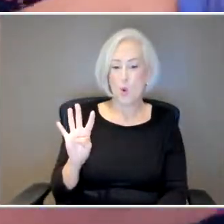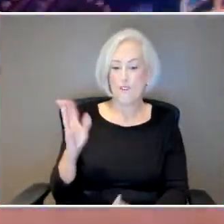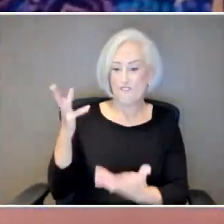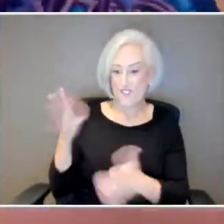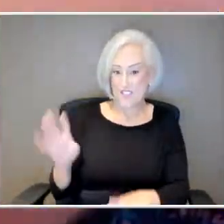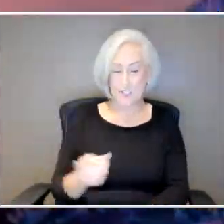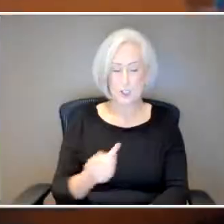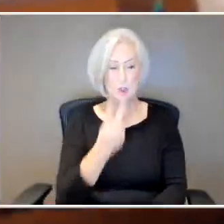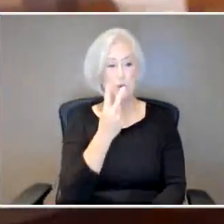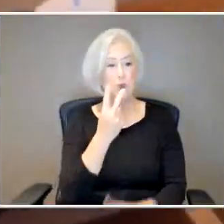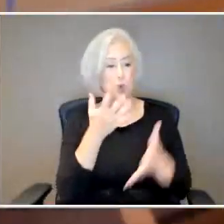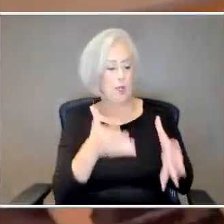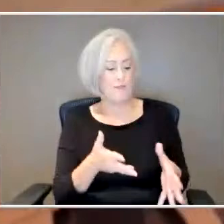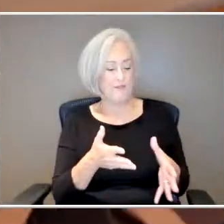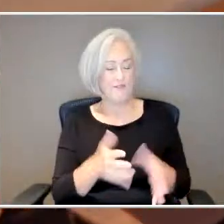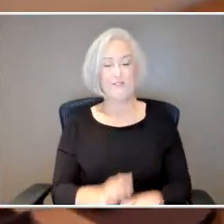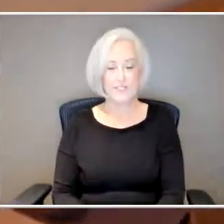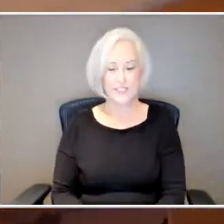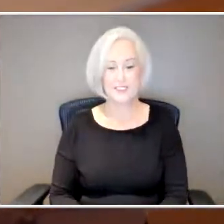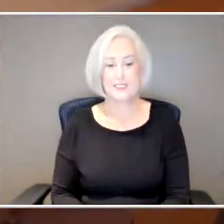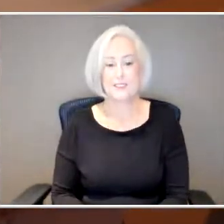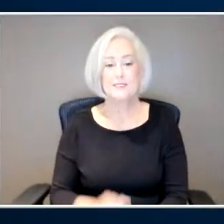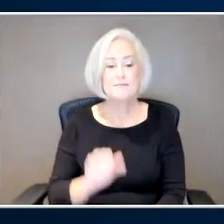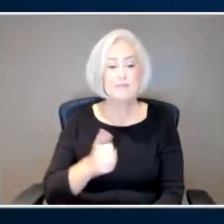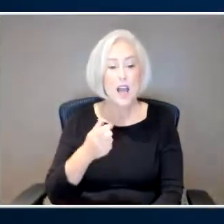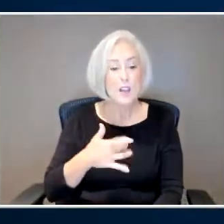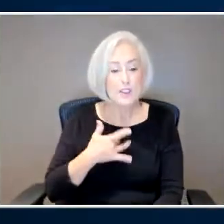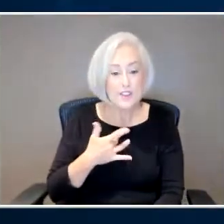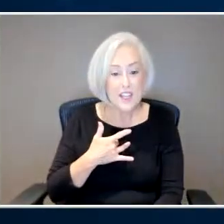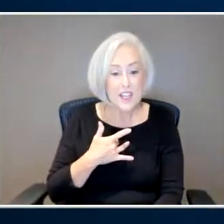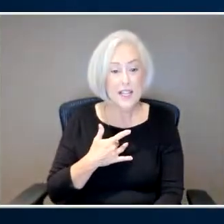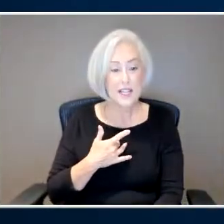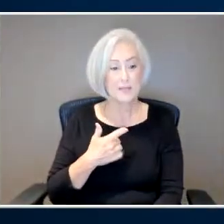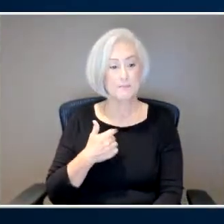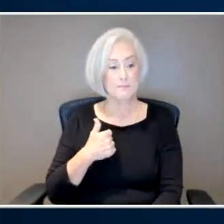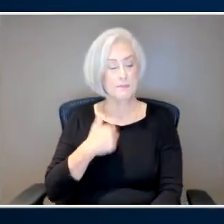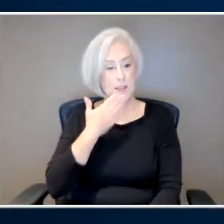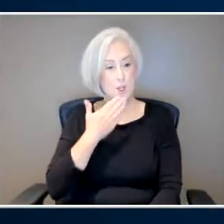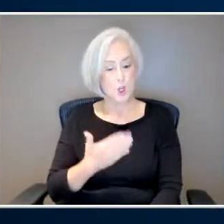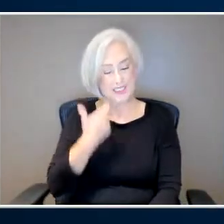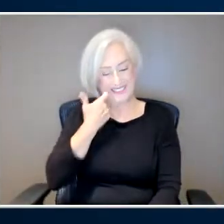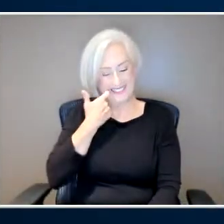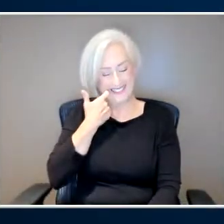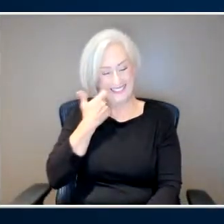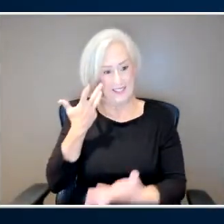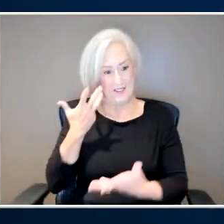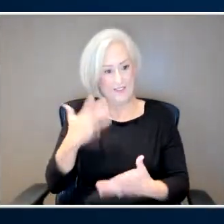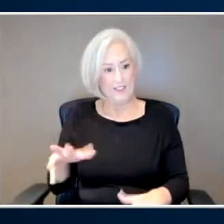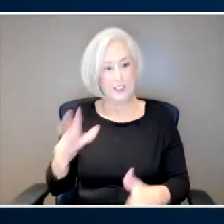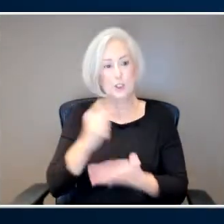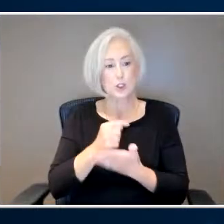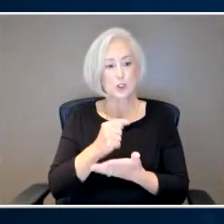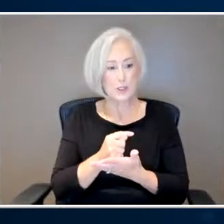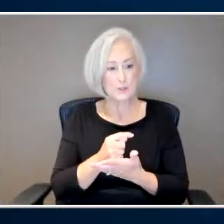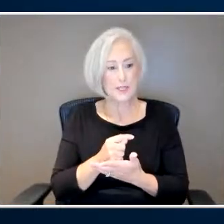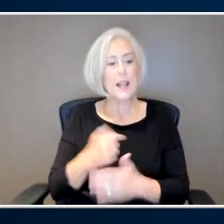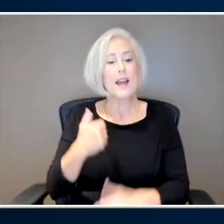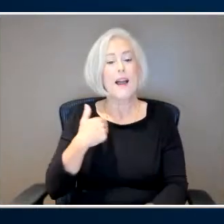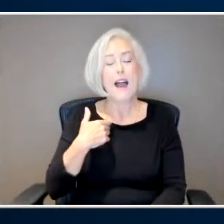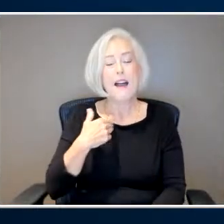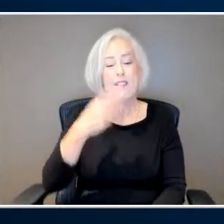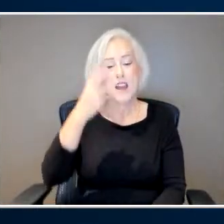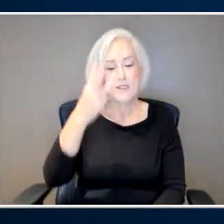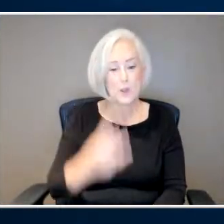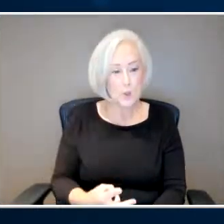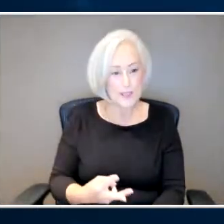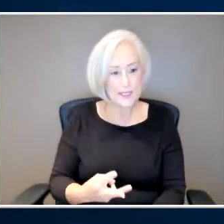feeling this morning? I'm good. I'm coming off my treatment. I have treatments every Wednesday because they know that by the